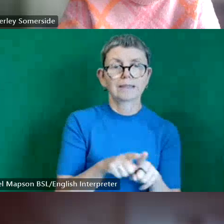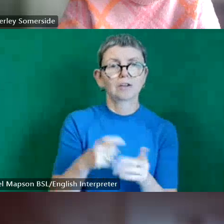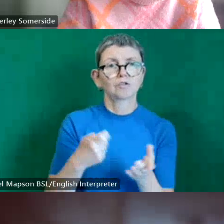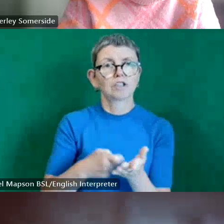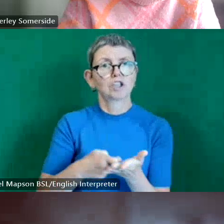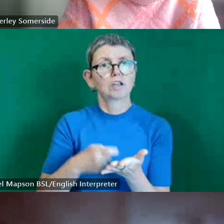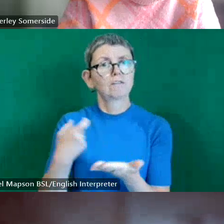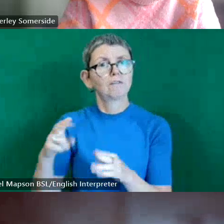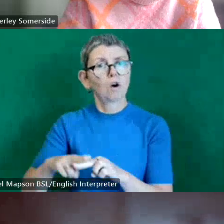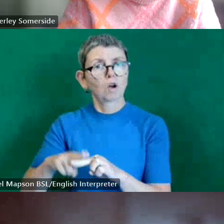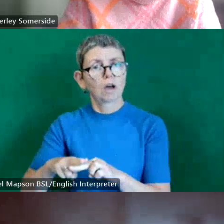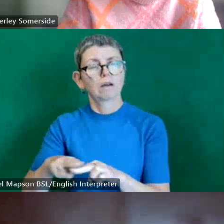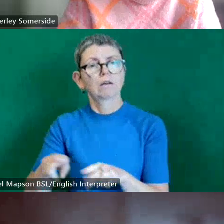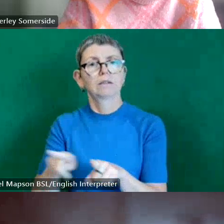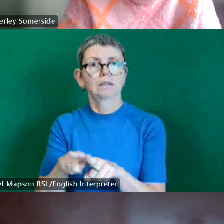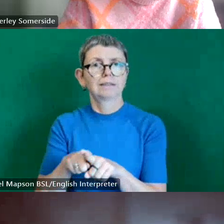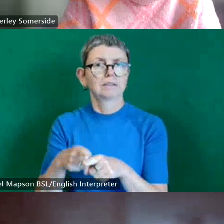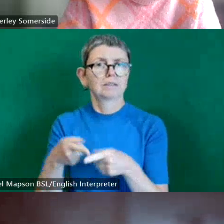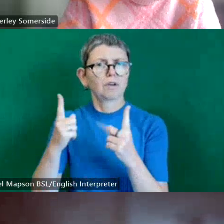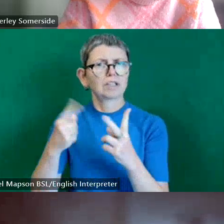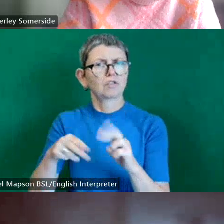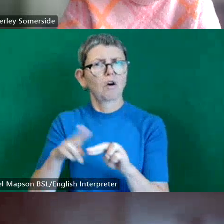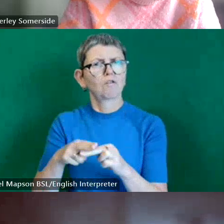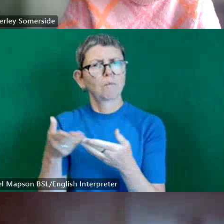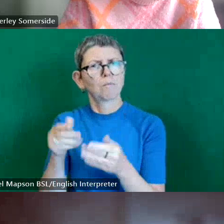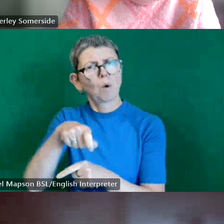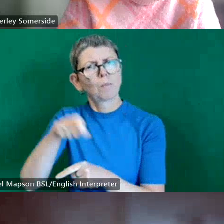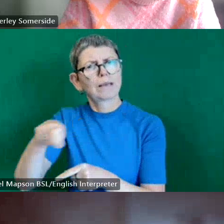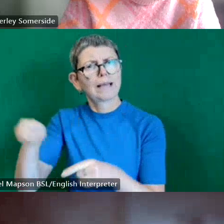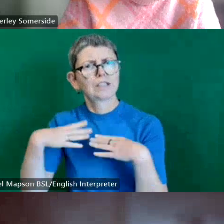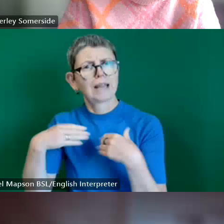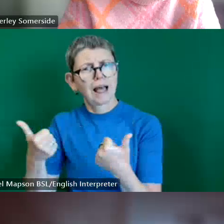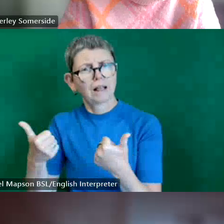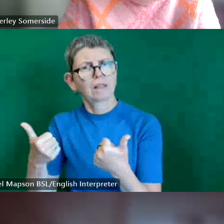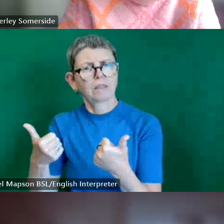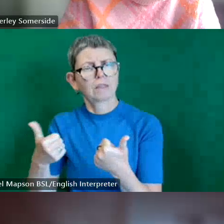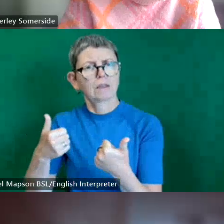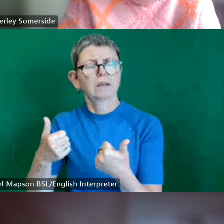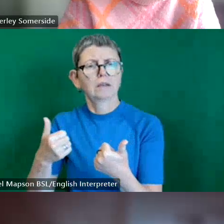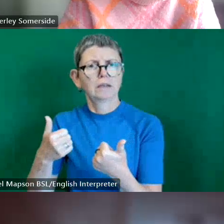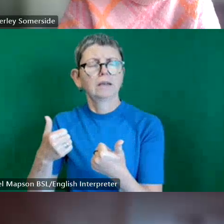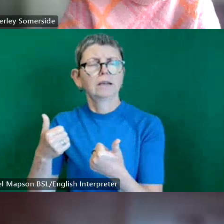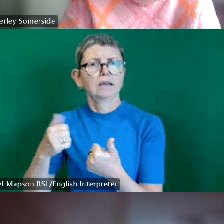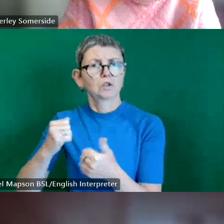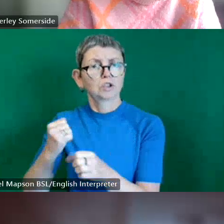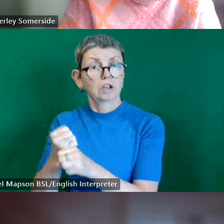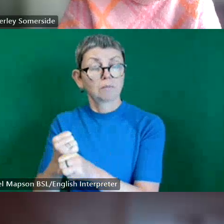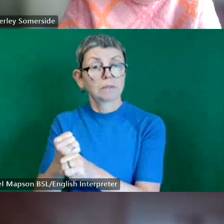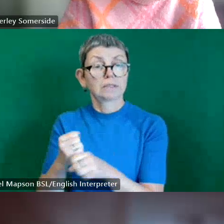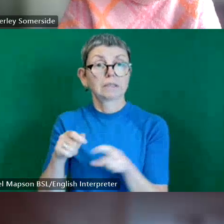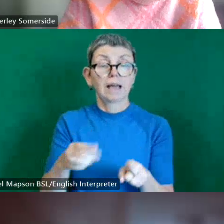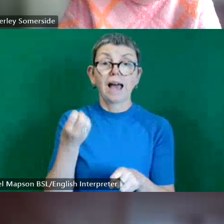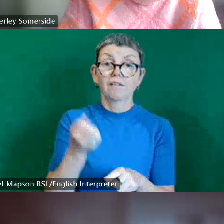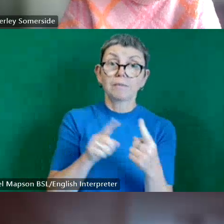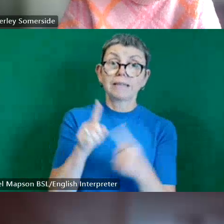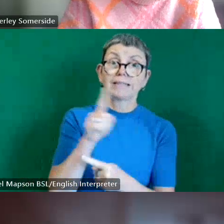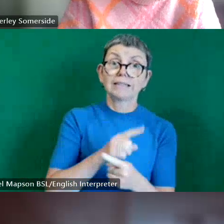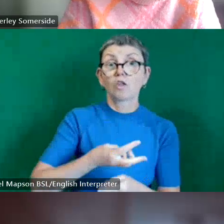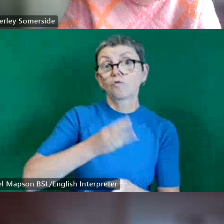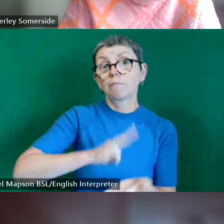Health in Scottish Government. The group continues to meet every 3 months, and the things that it's focused